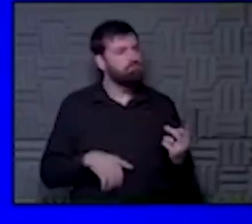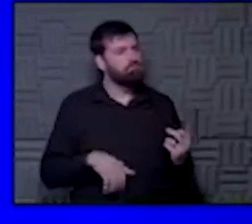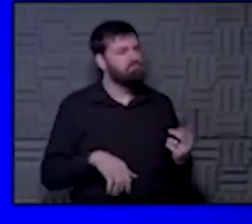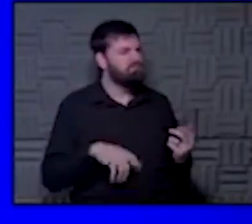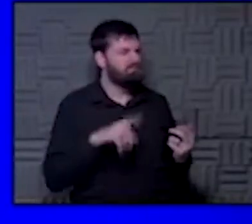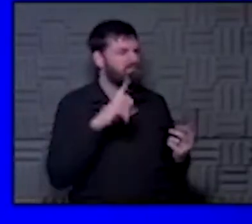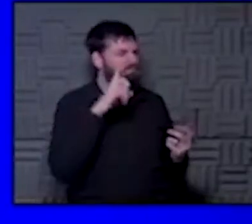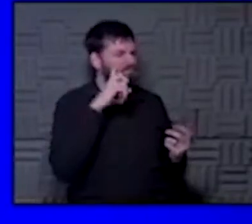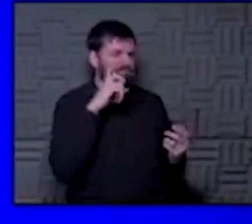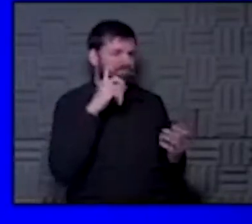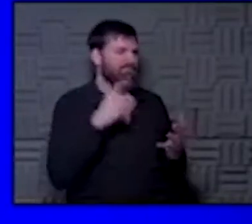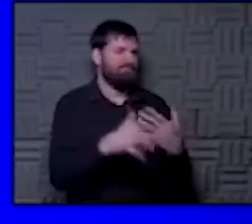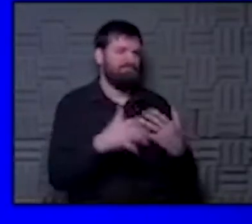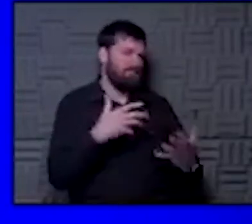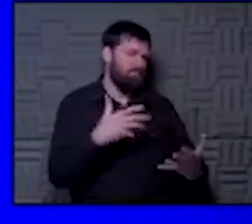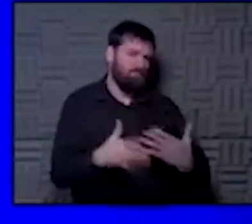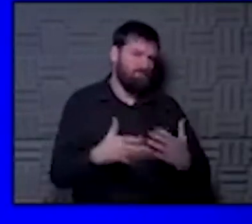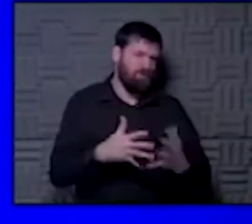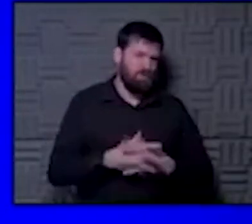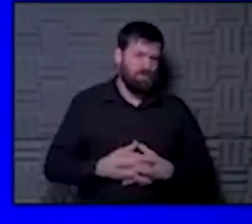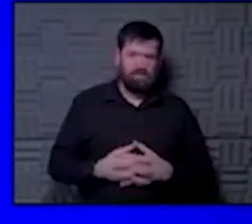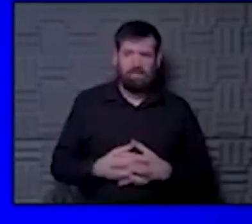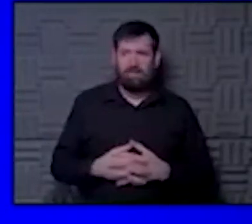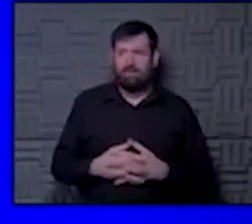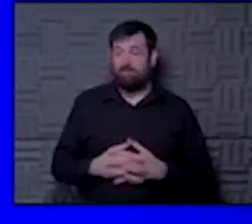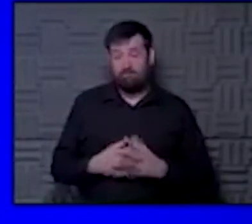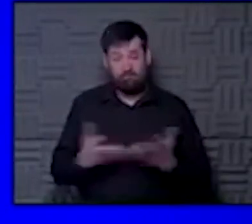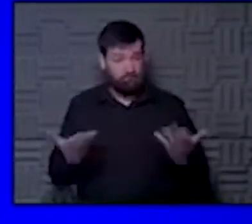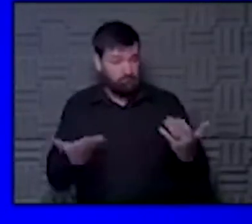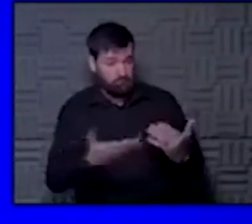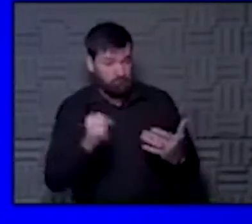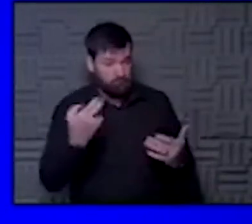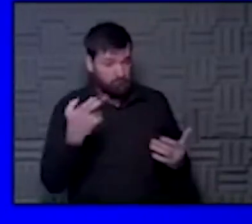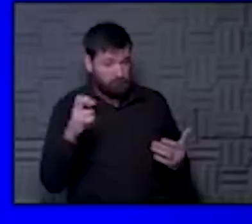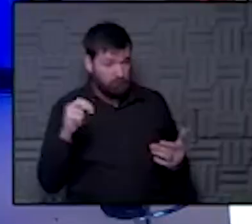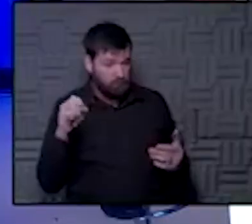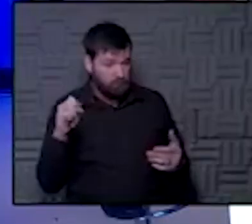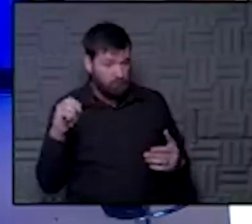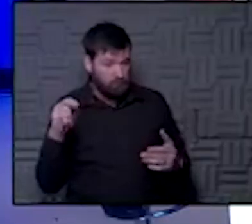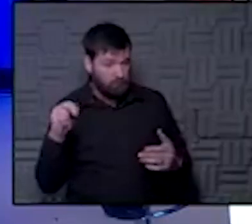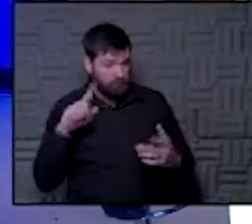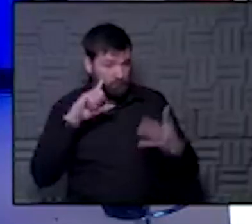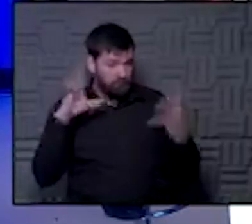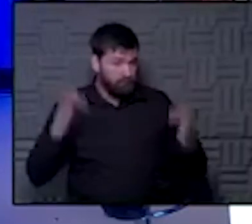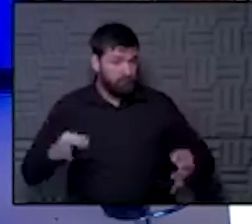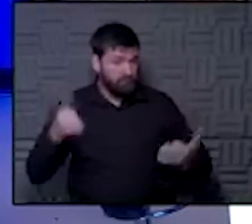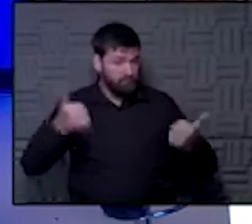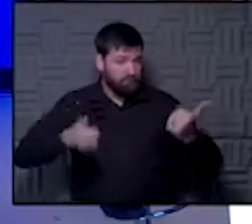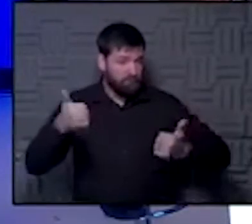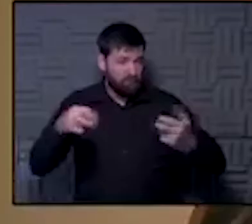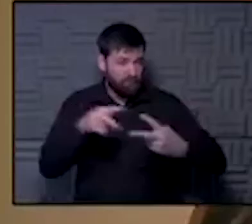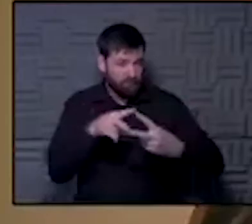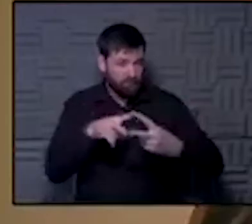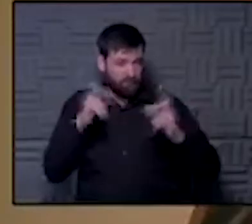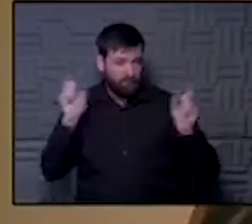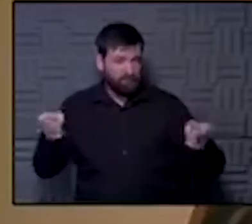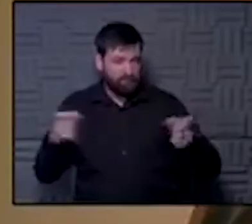it's just probably whatever is up next, but we can ask Shannon. Shannon, how do we decide between which product somebody